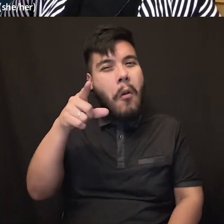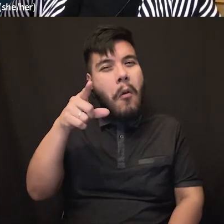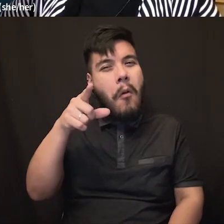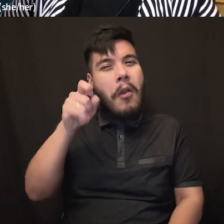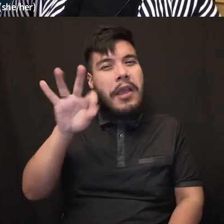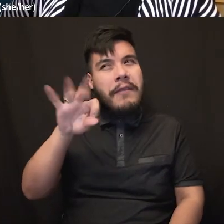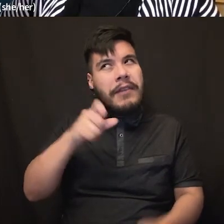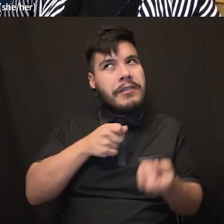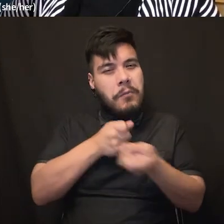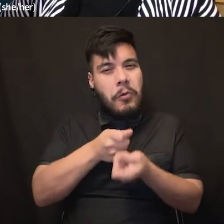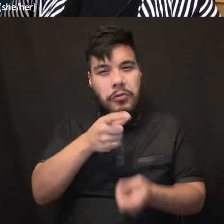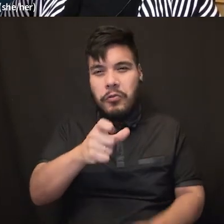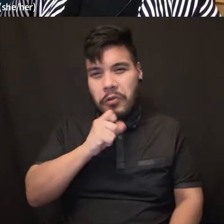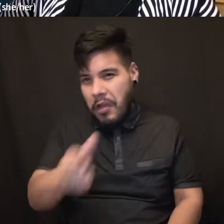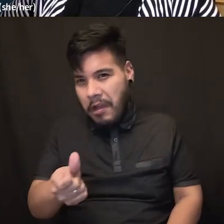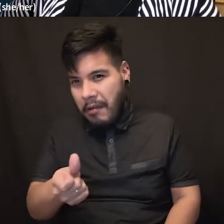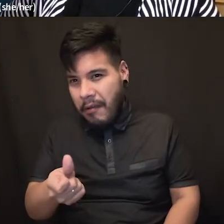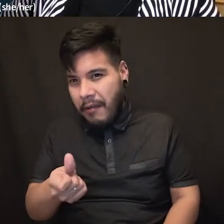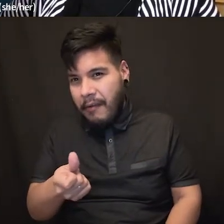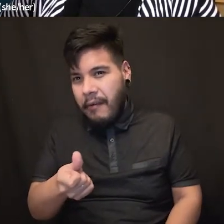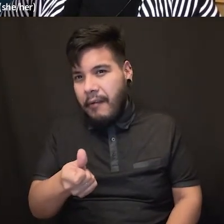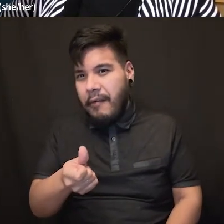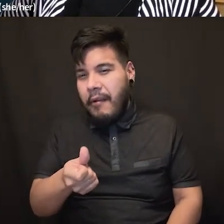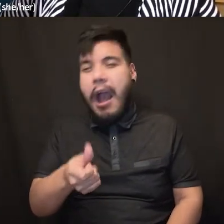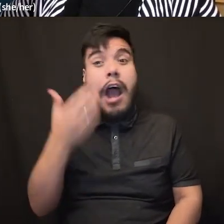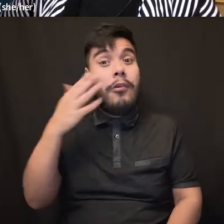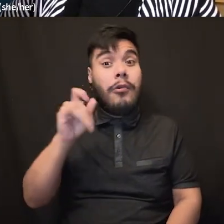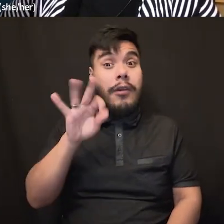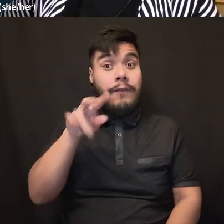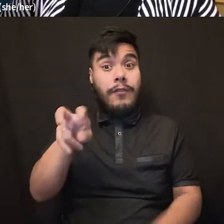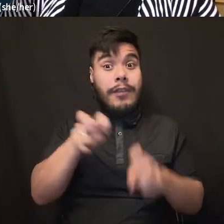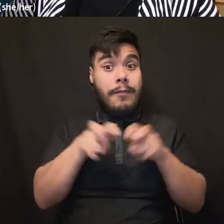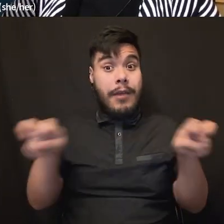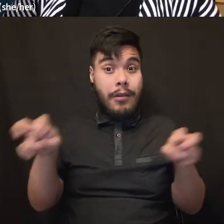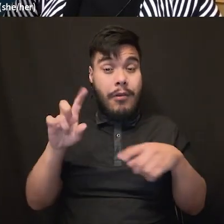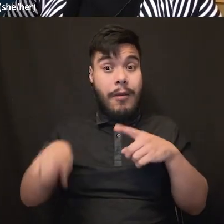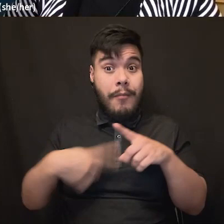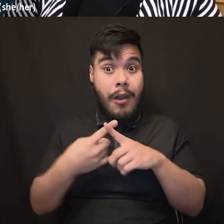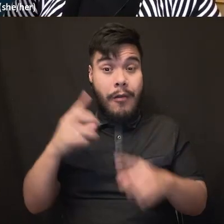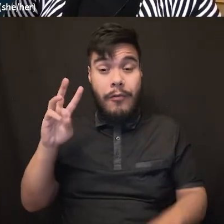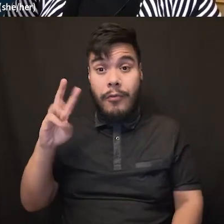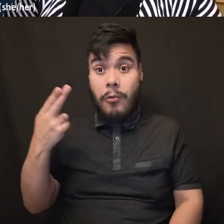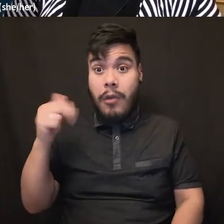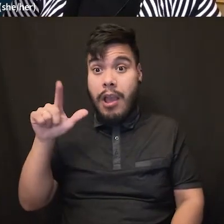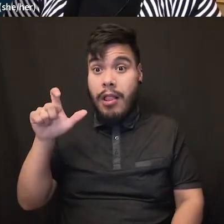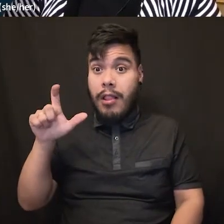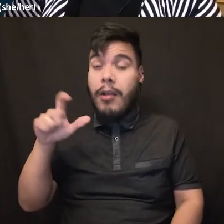they're on your side. And I don't know if you've done a panel yet about the whale, but, like, when I saw the whale,